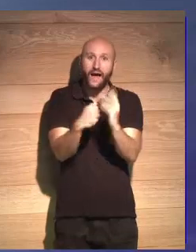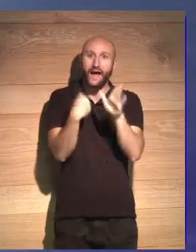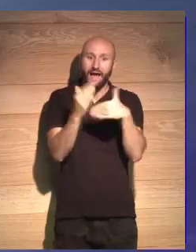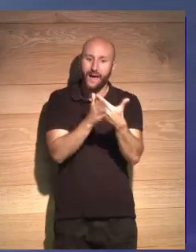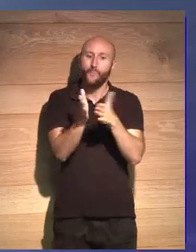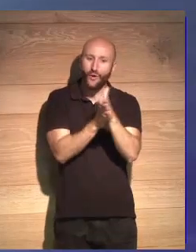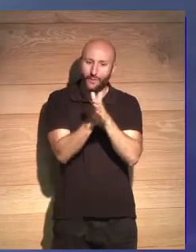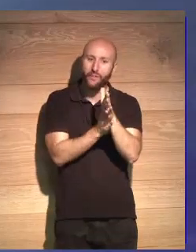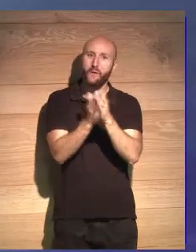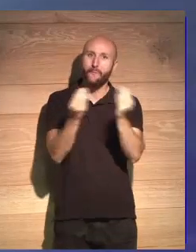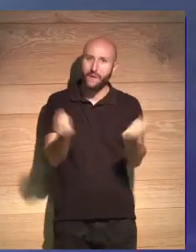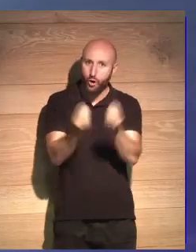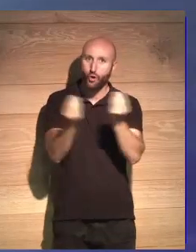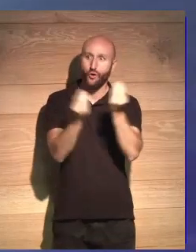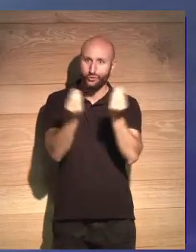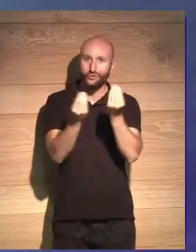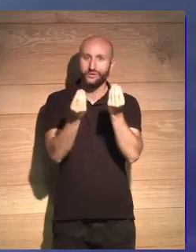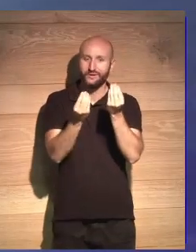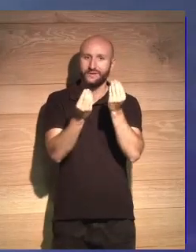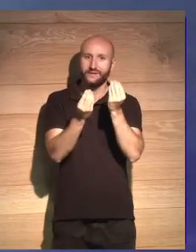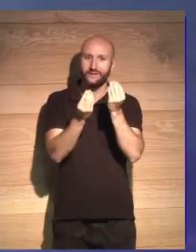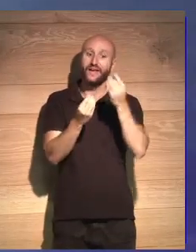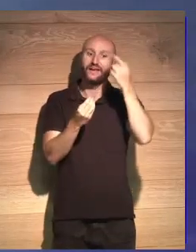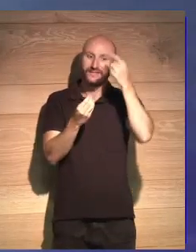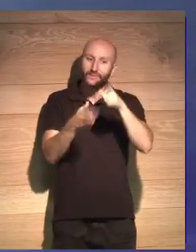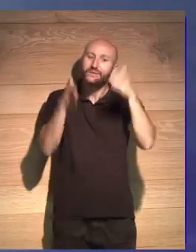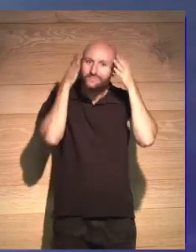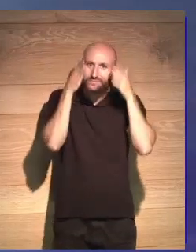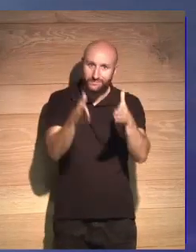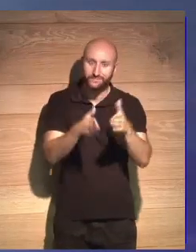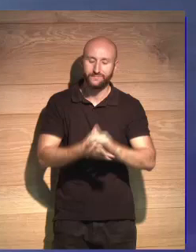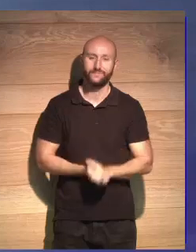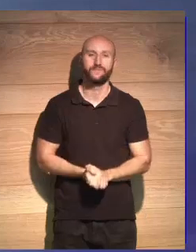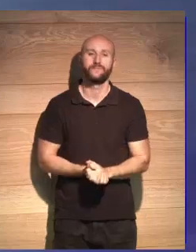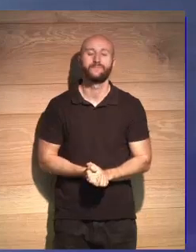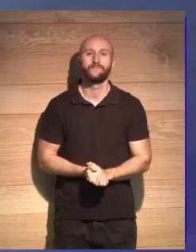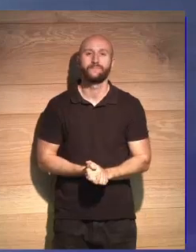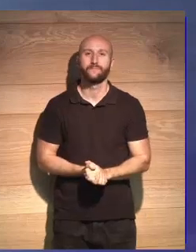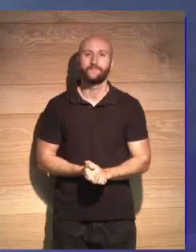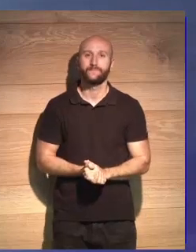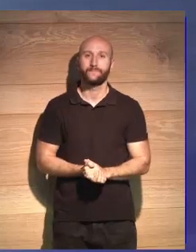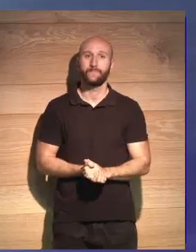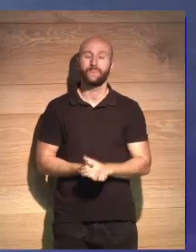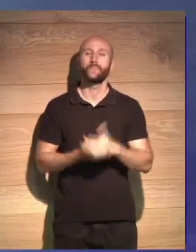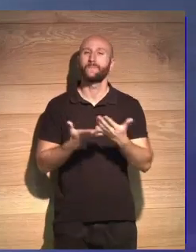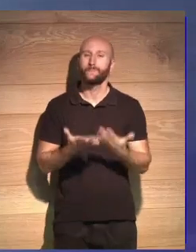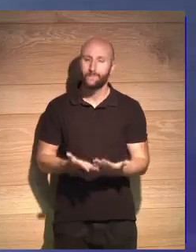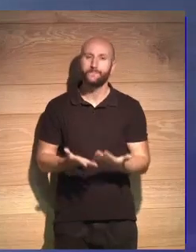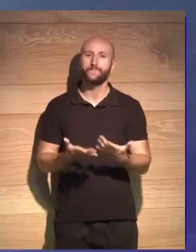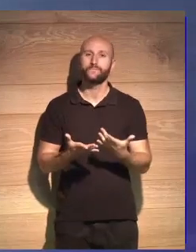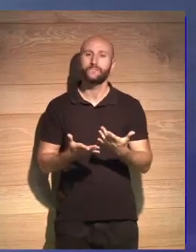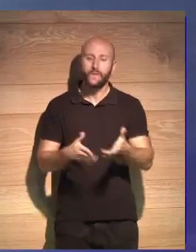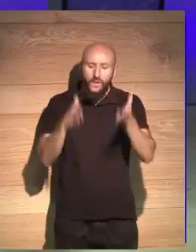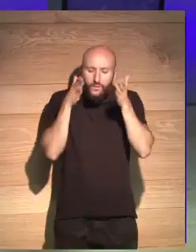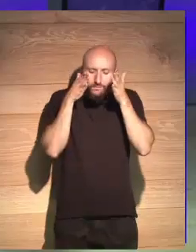is why we are immersed and we improve in motivation and we are engaged to the video game. And also very important is